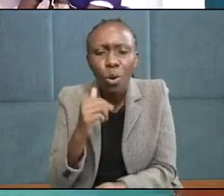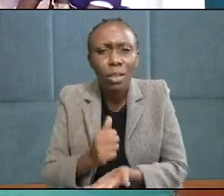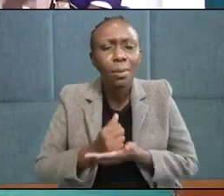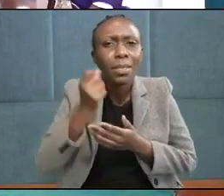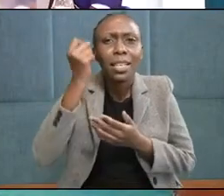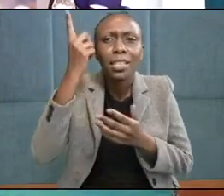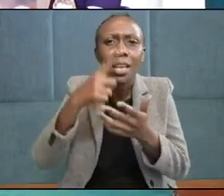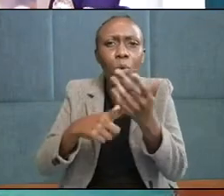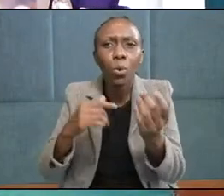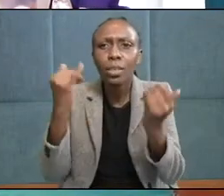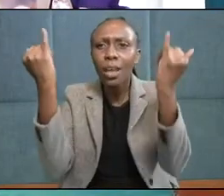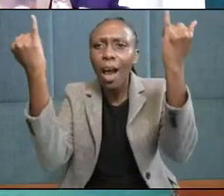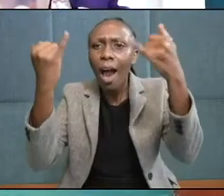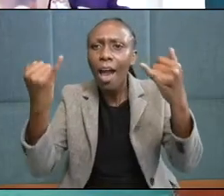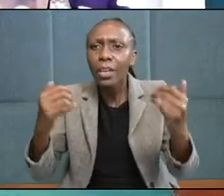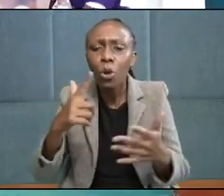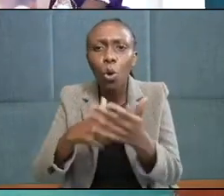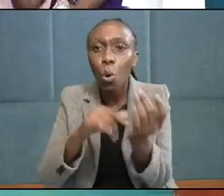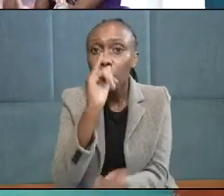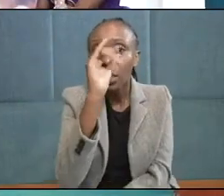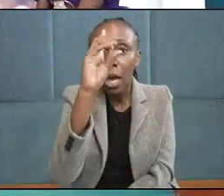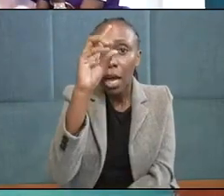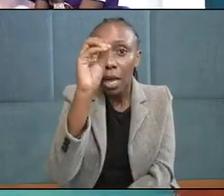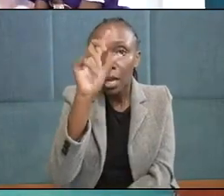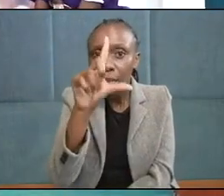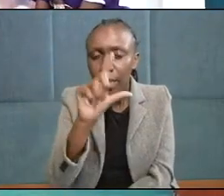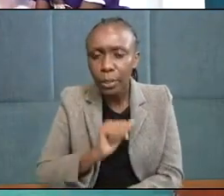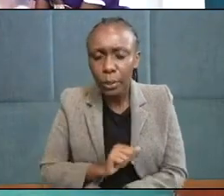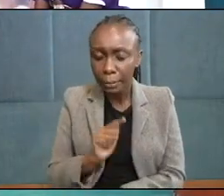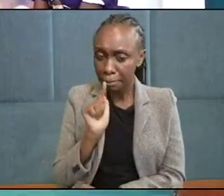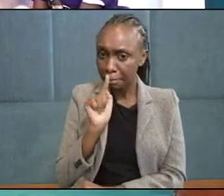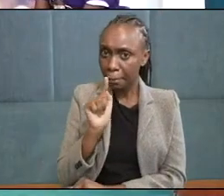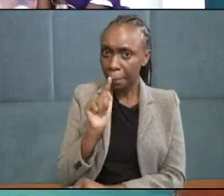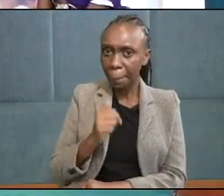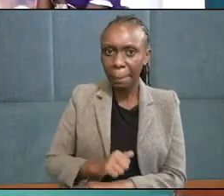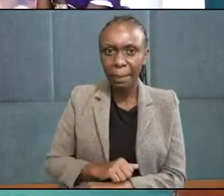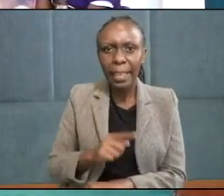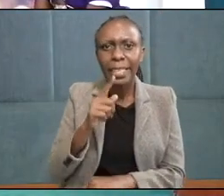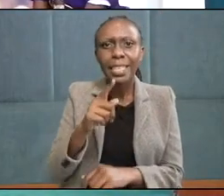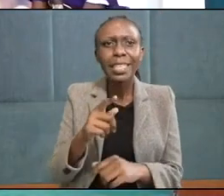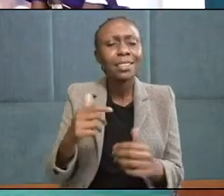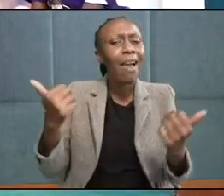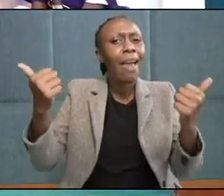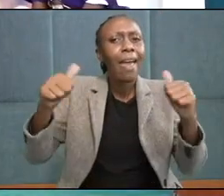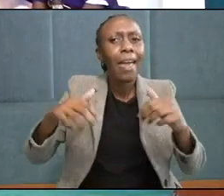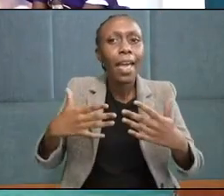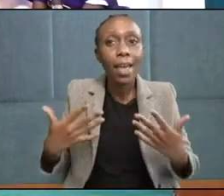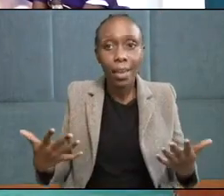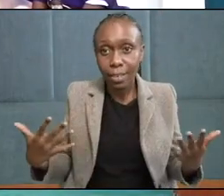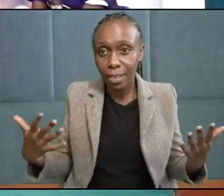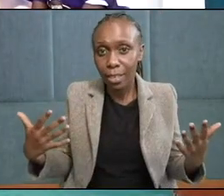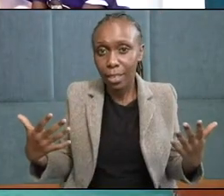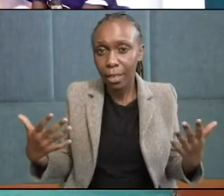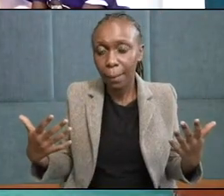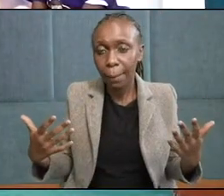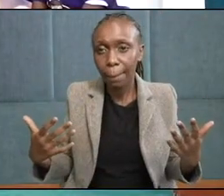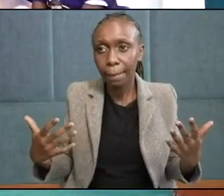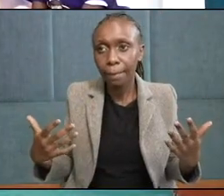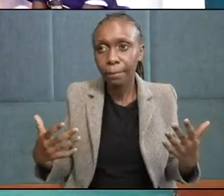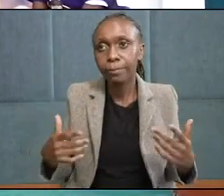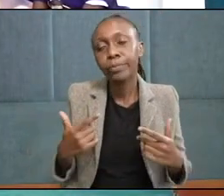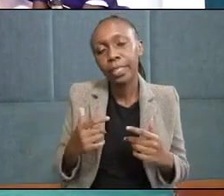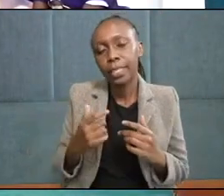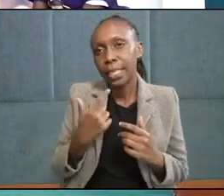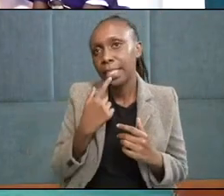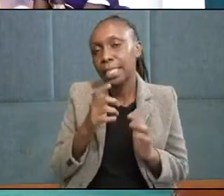an idol is? Yes, Jasmine? An idol is anything you... Let's